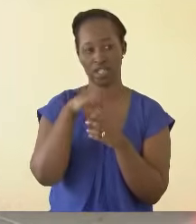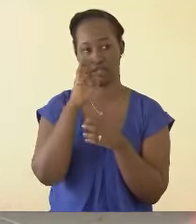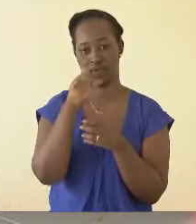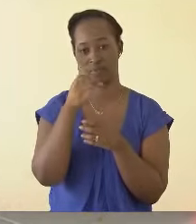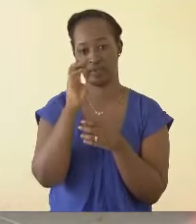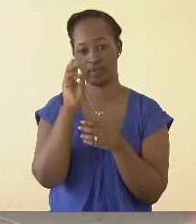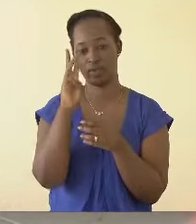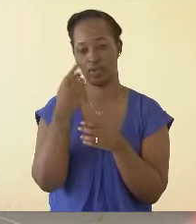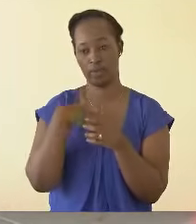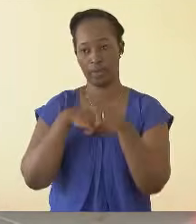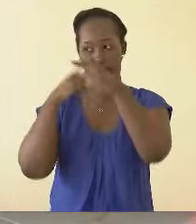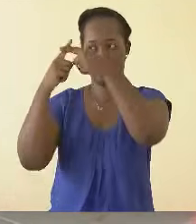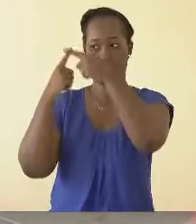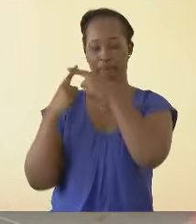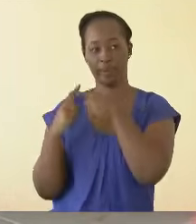want us to add together.